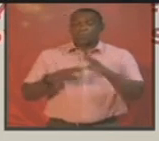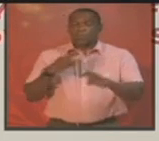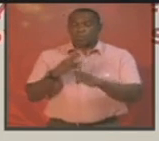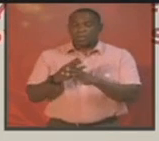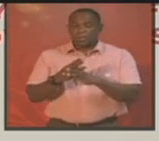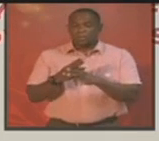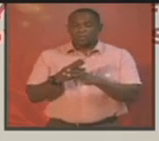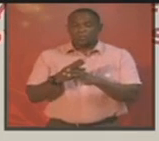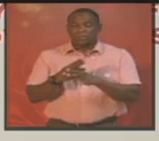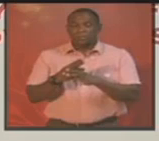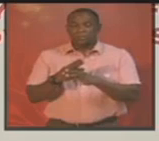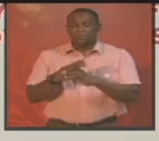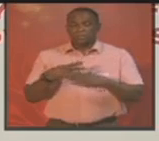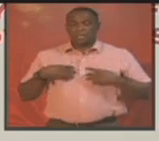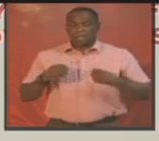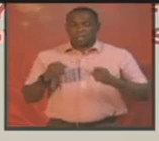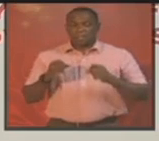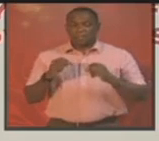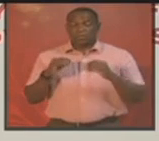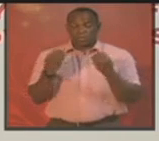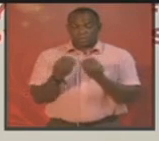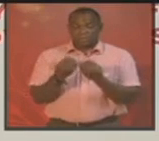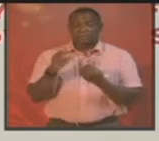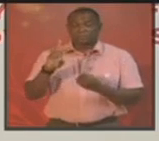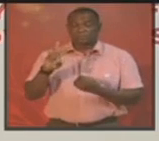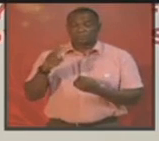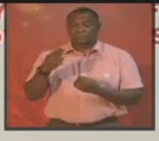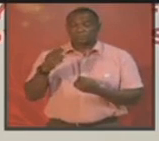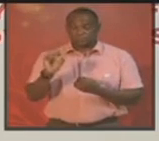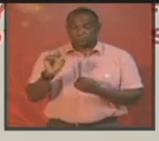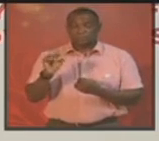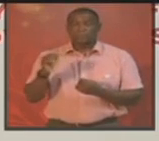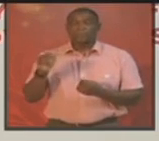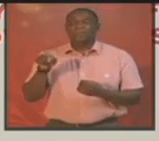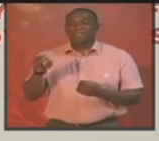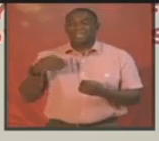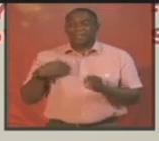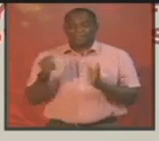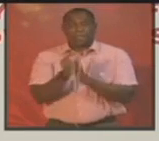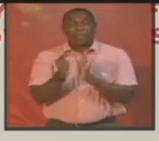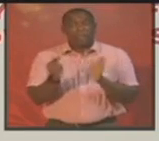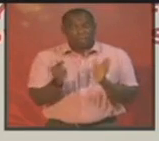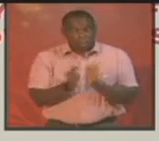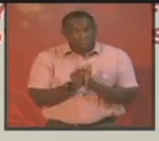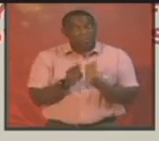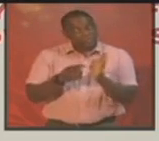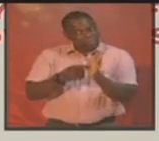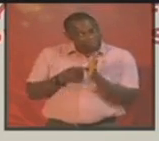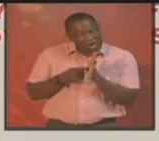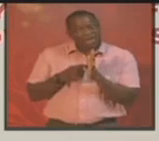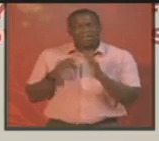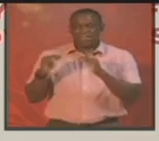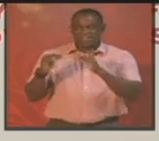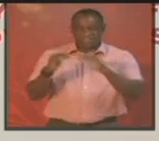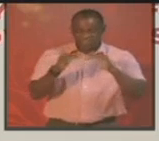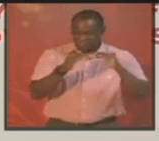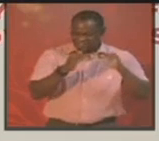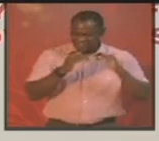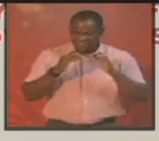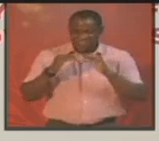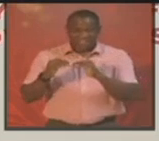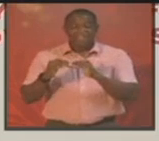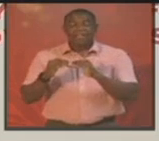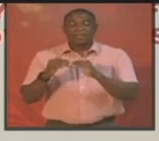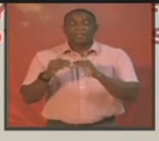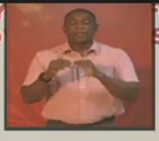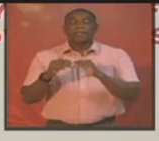Facilitation Council. The release goes on to say, CARICOM reiterated that it is